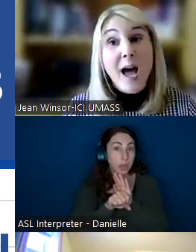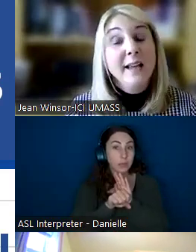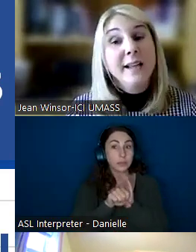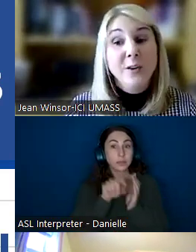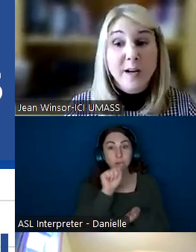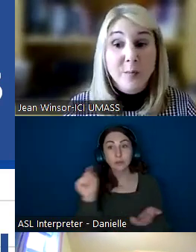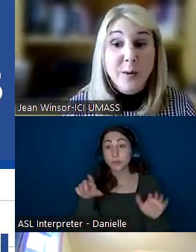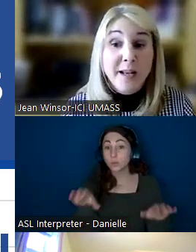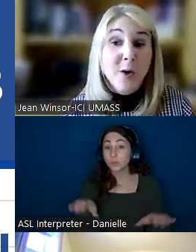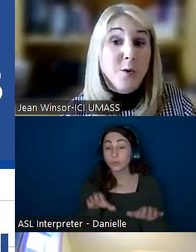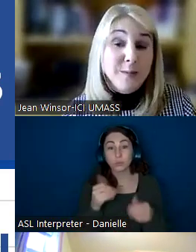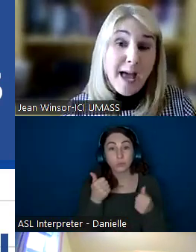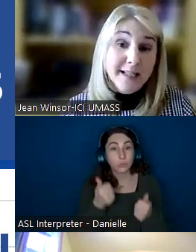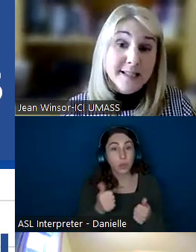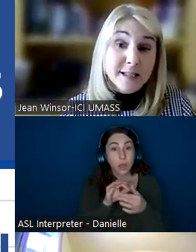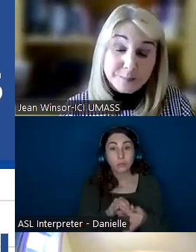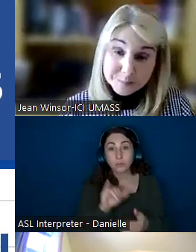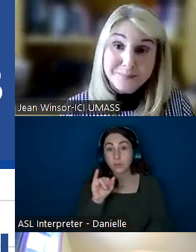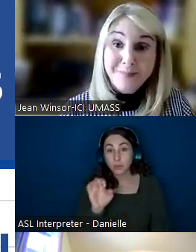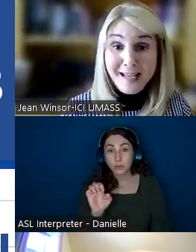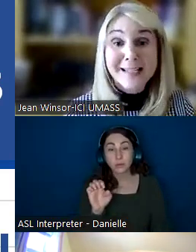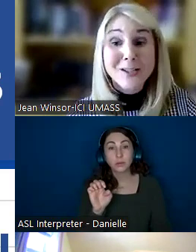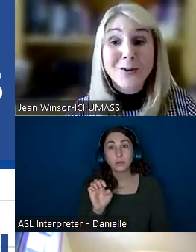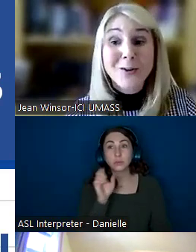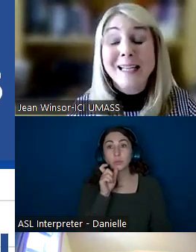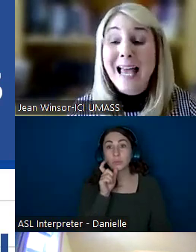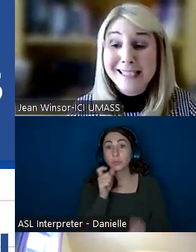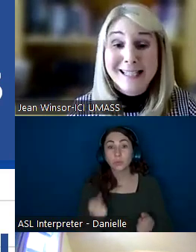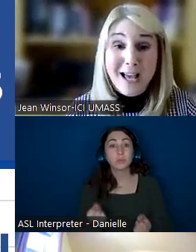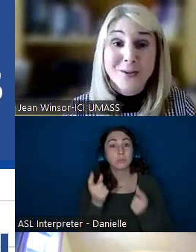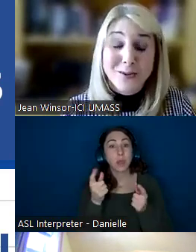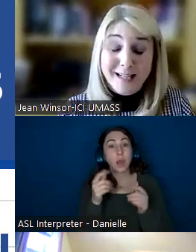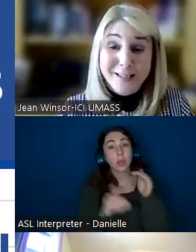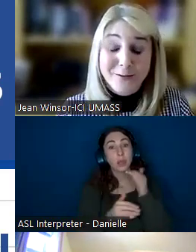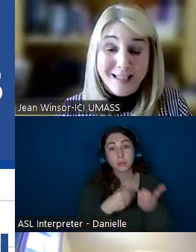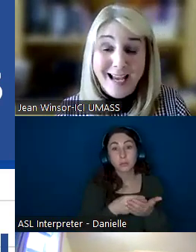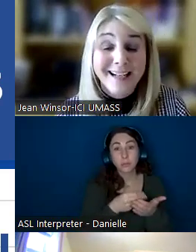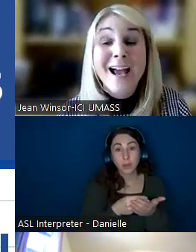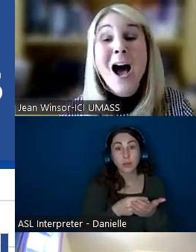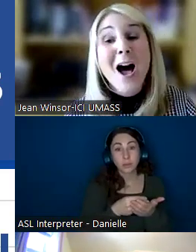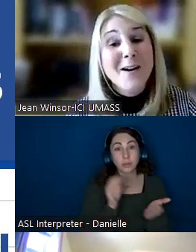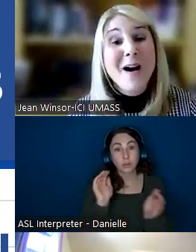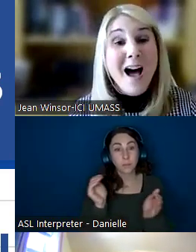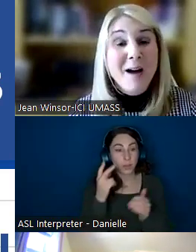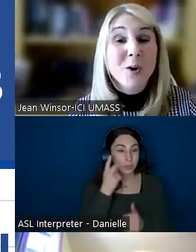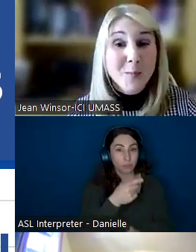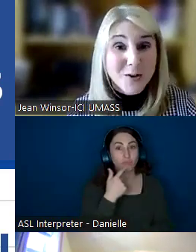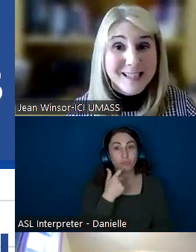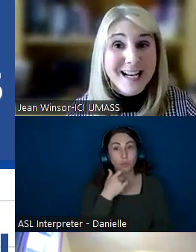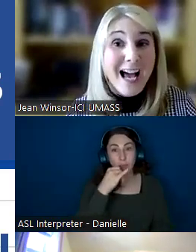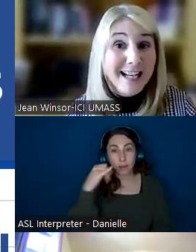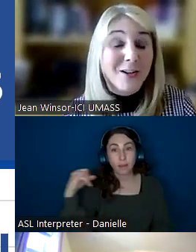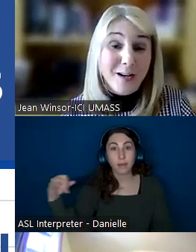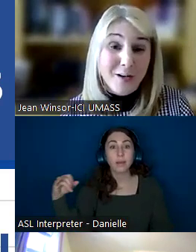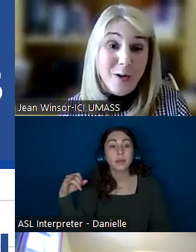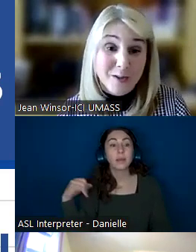really well in integrated employment who spend considerably less than others. So that's the red line. Per